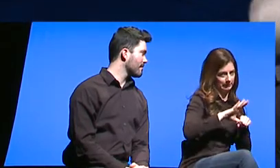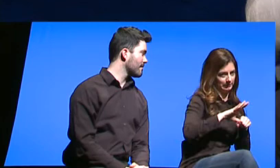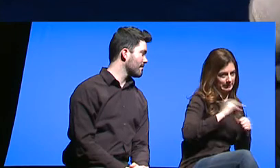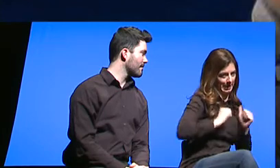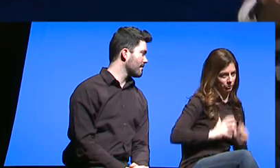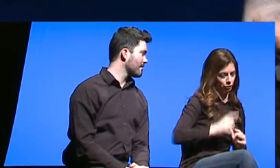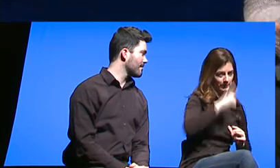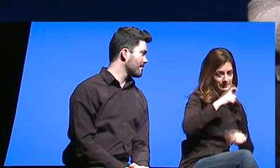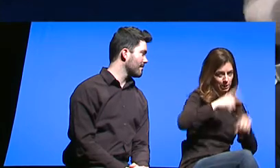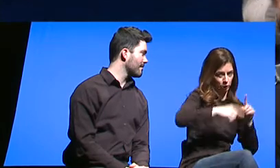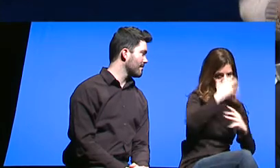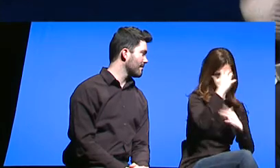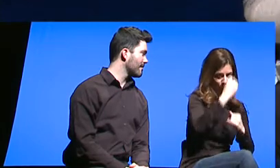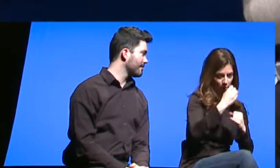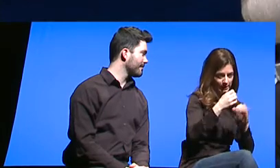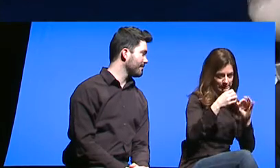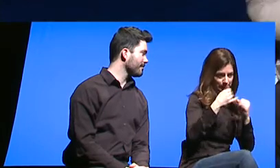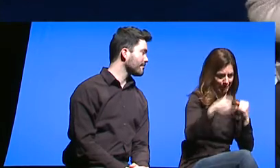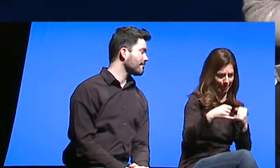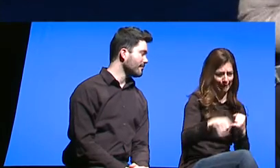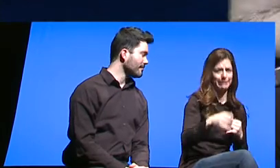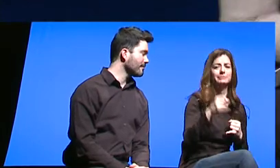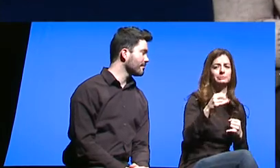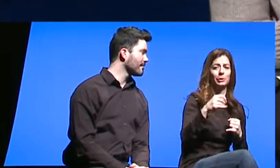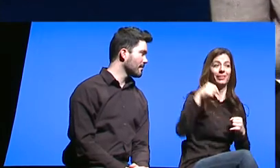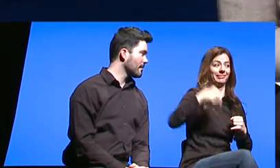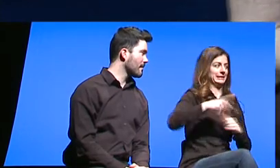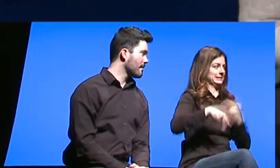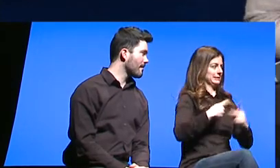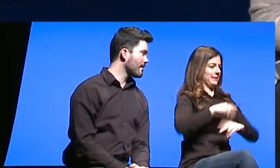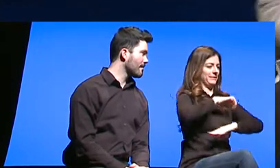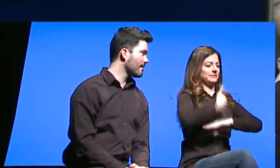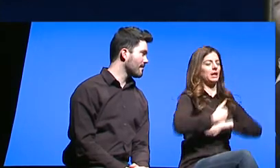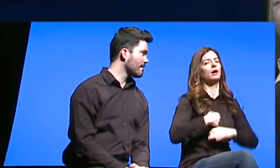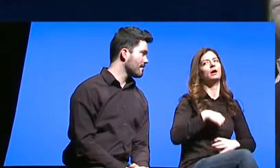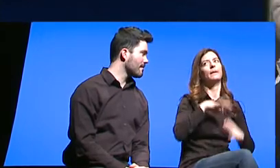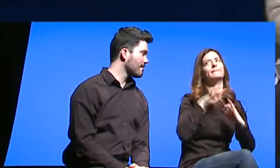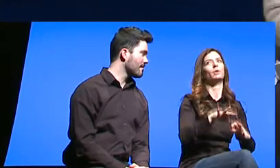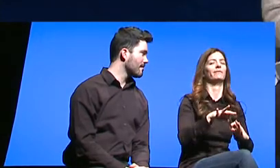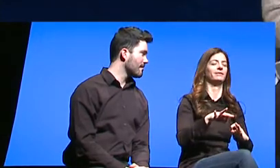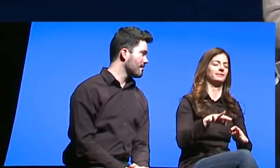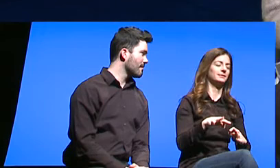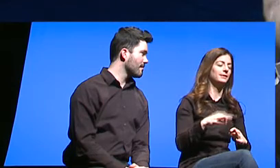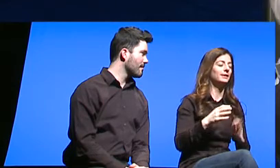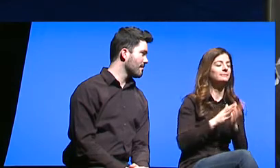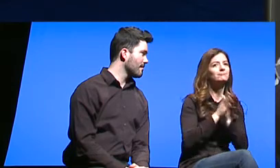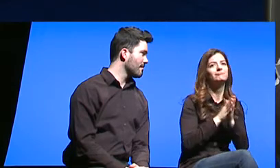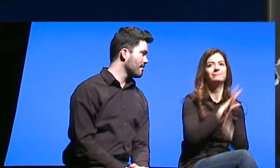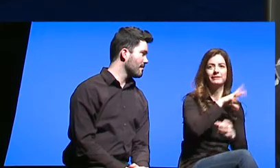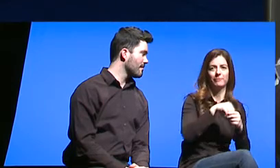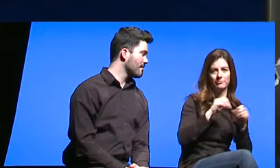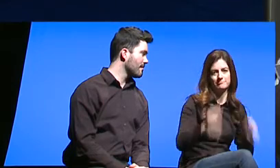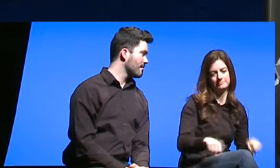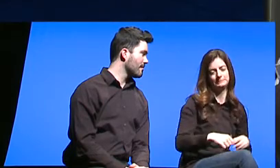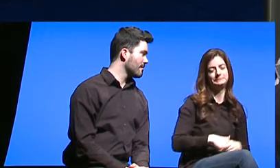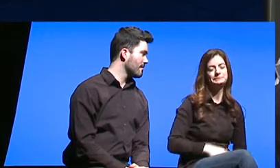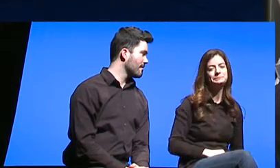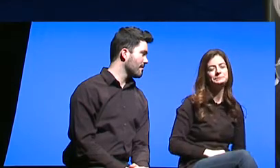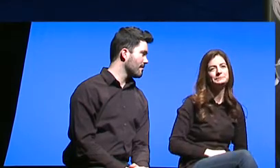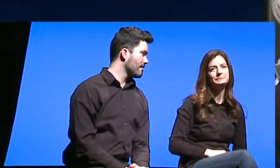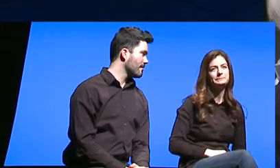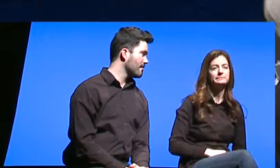lines. So this forum is so incredibly perfect for me to be able to engage in an art form that I really love.